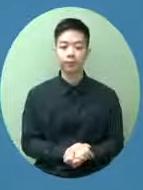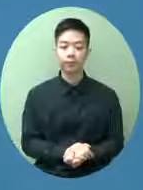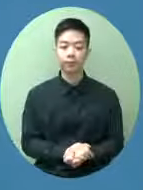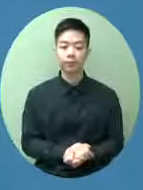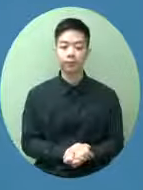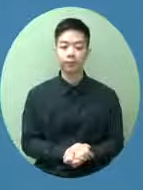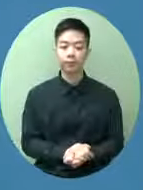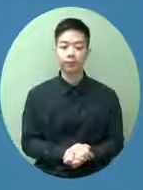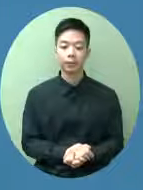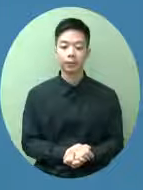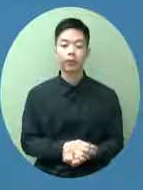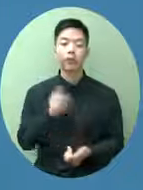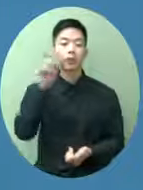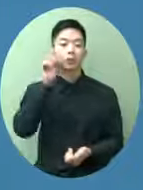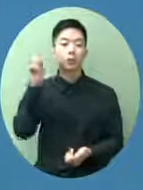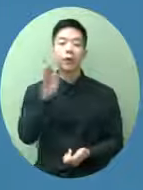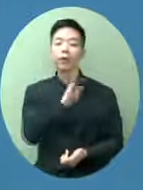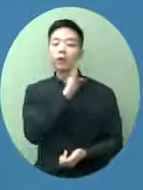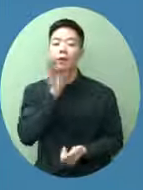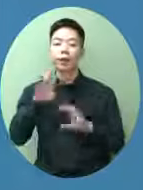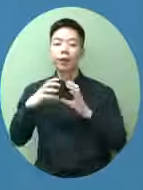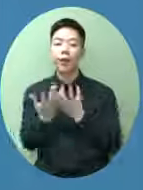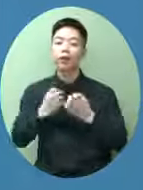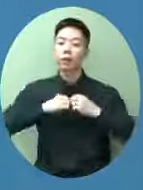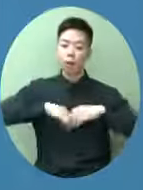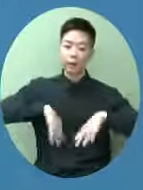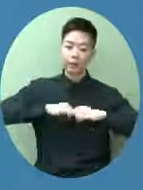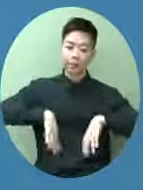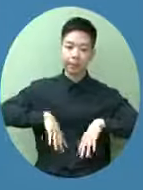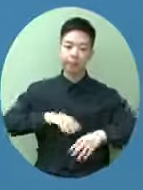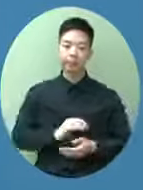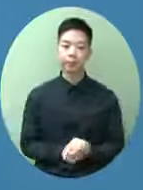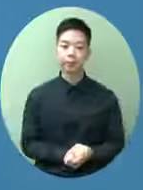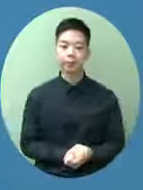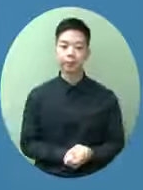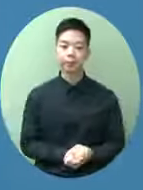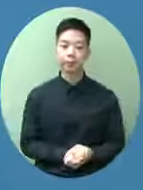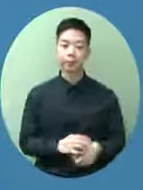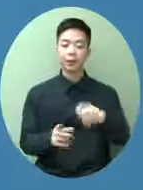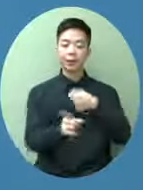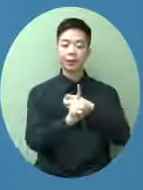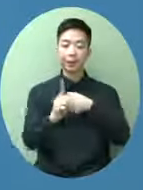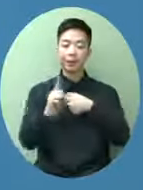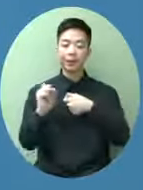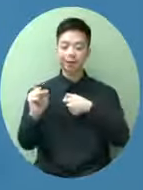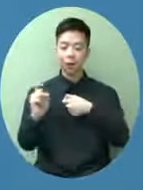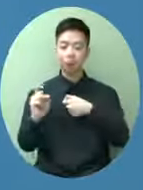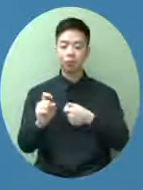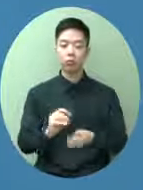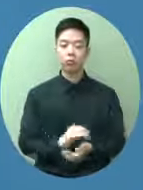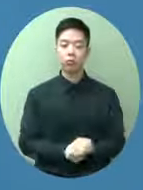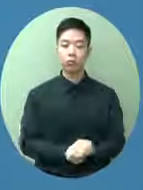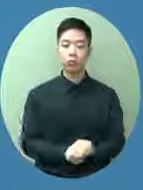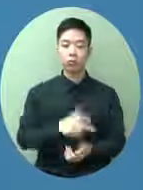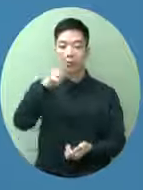reporton how Hong Kong SEL government tackles COVID-19which was released last Fridayand every